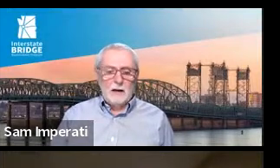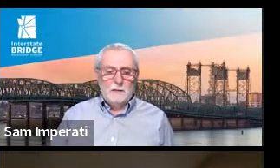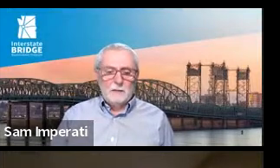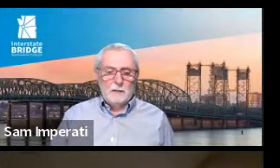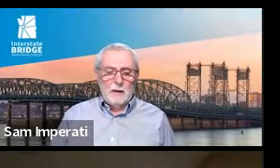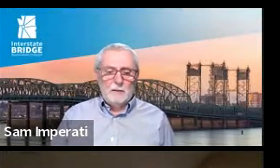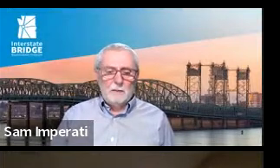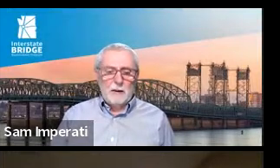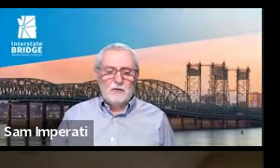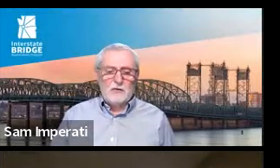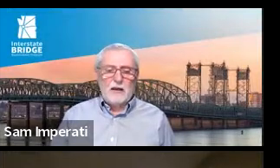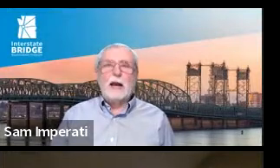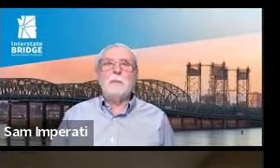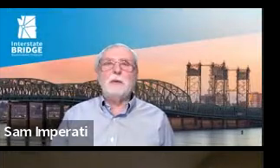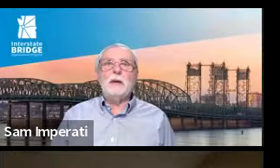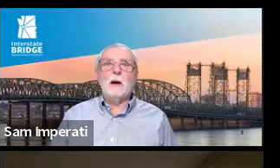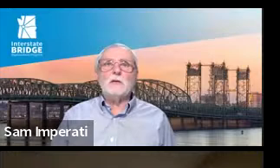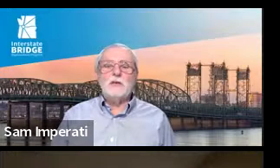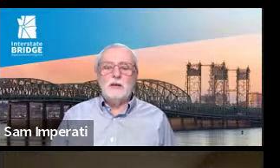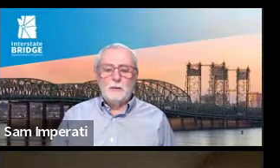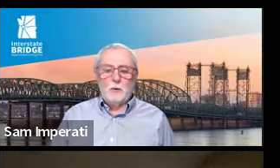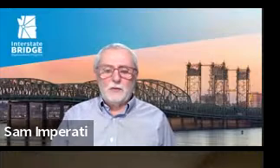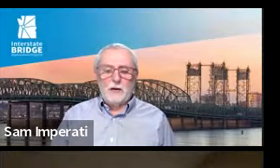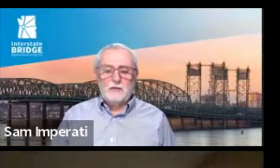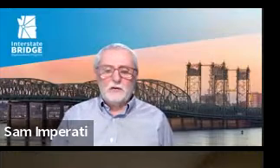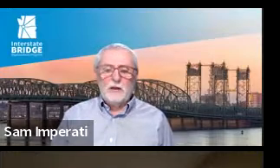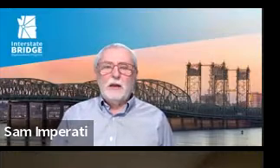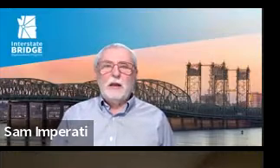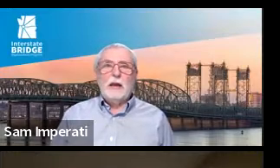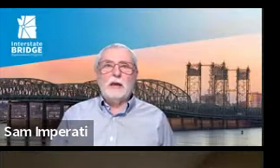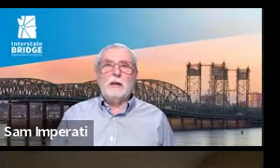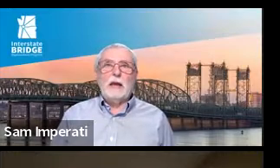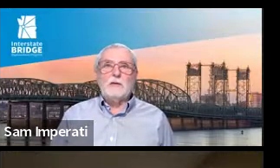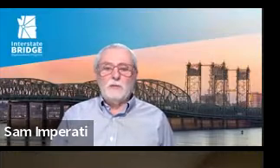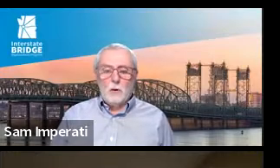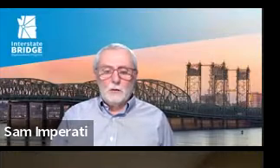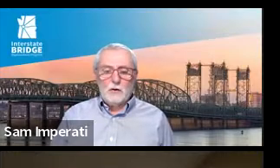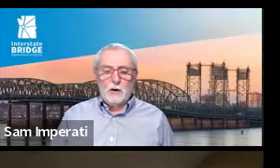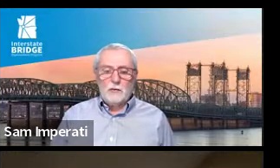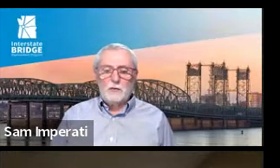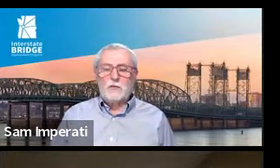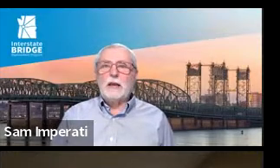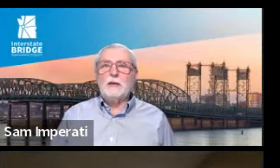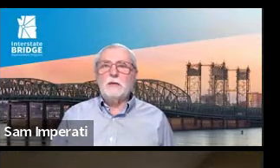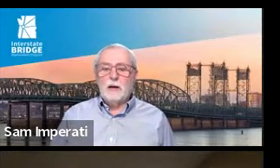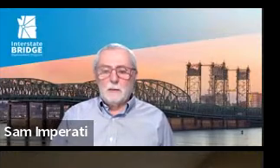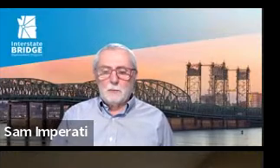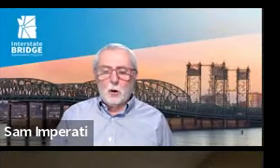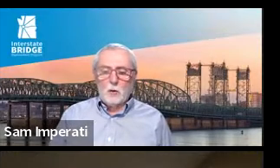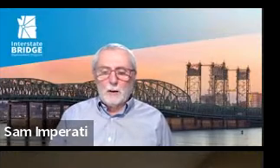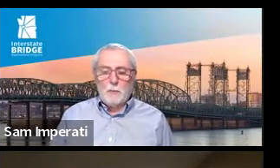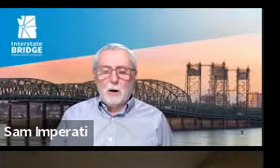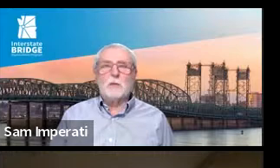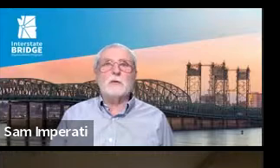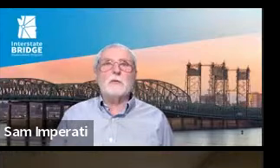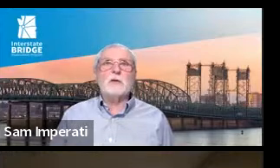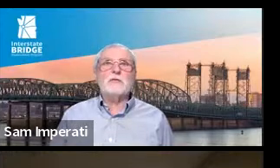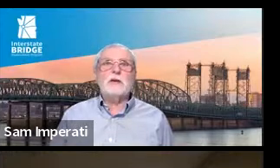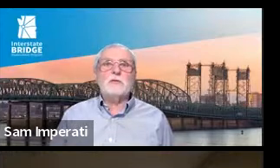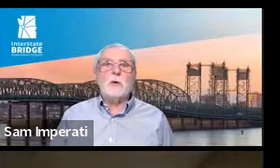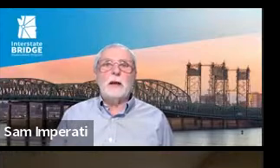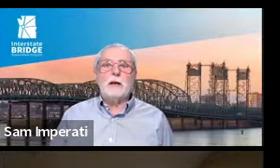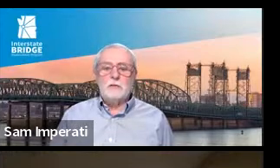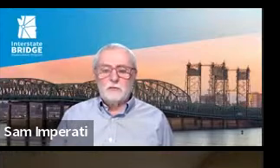have members of the IBR team with us. And as you all know, there's 8 program partners.